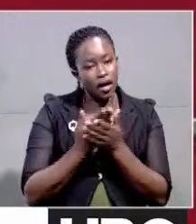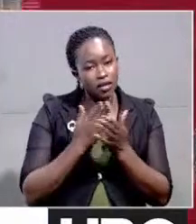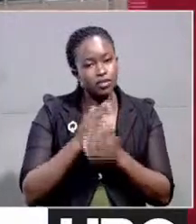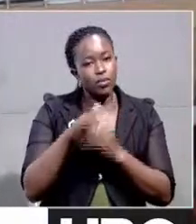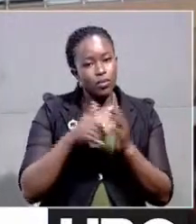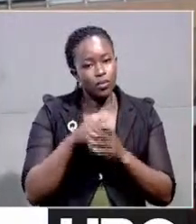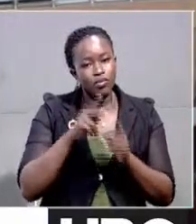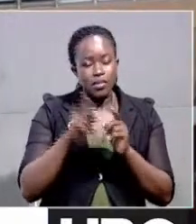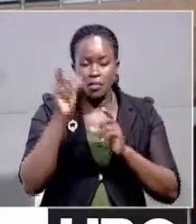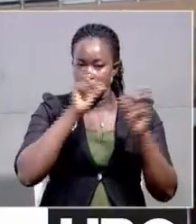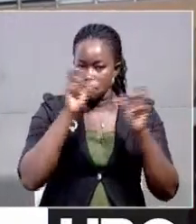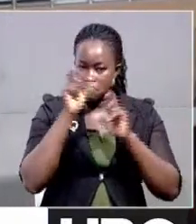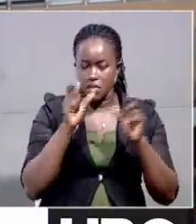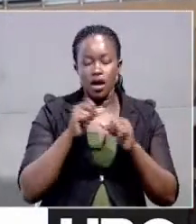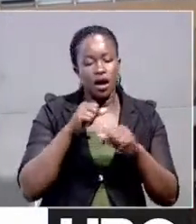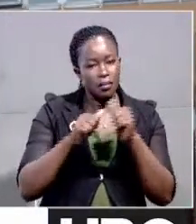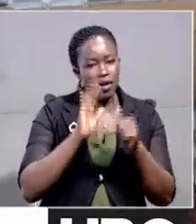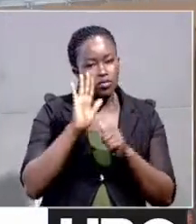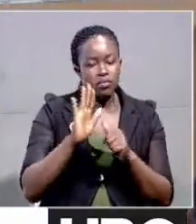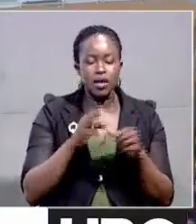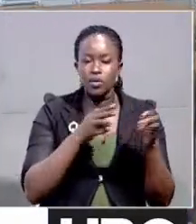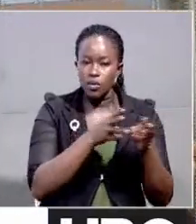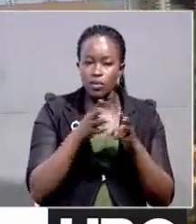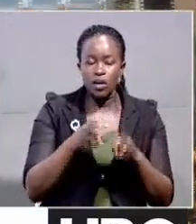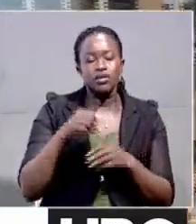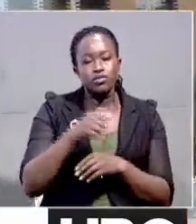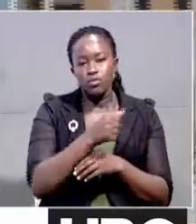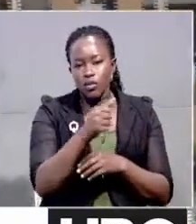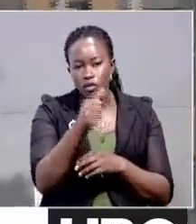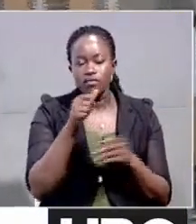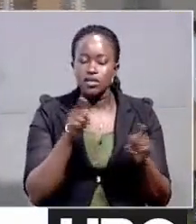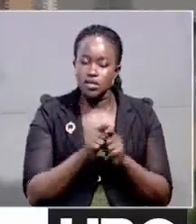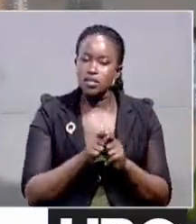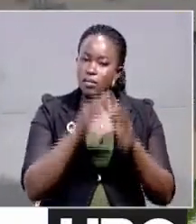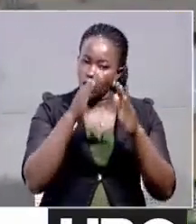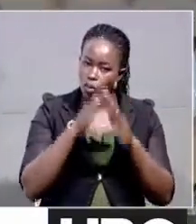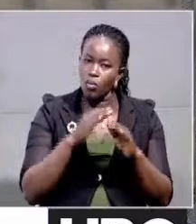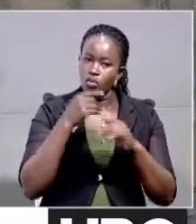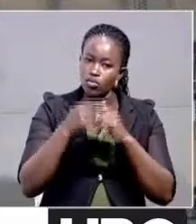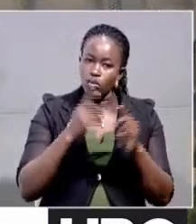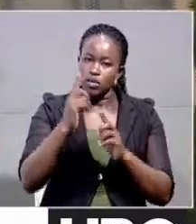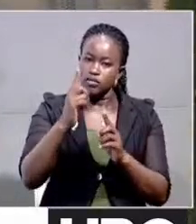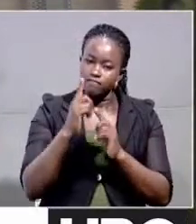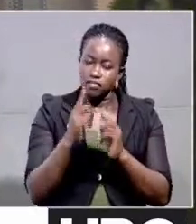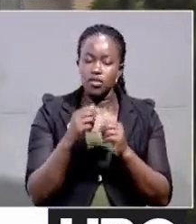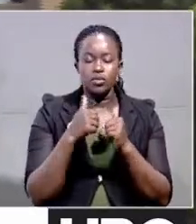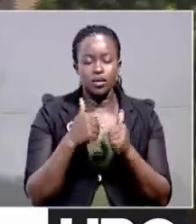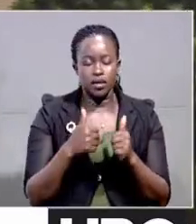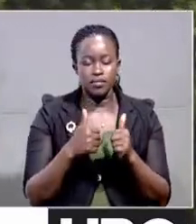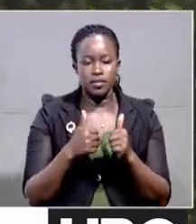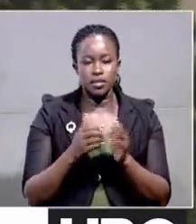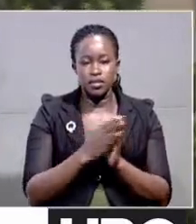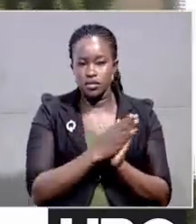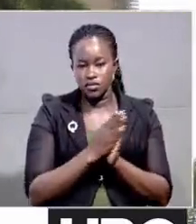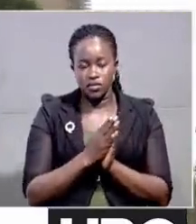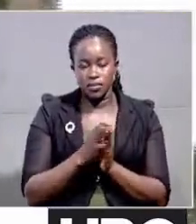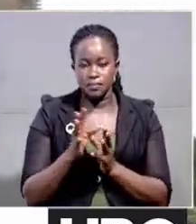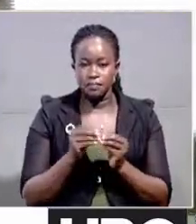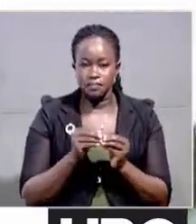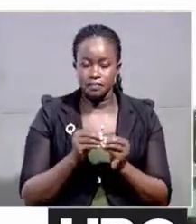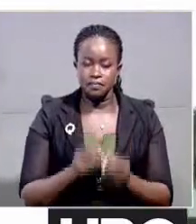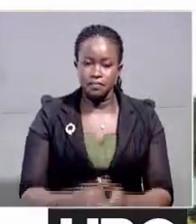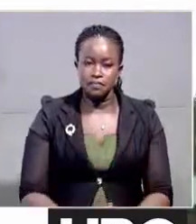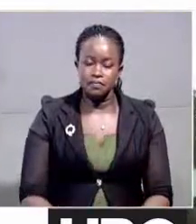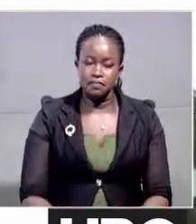vigilant about their movements and enhance surveillance in their homes. Abdul Nasir Lubwama, UBC